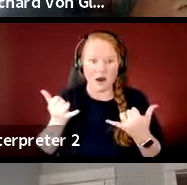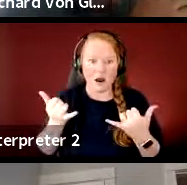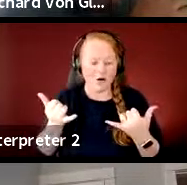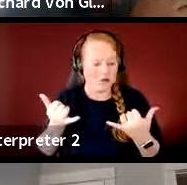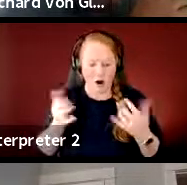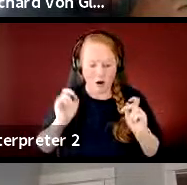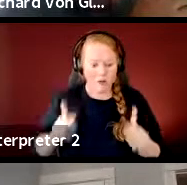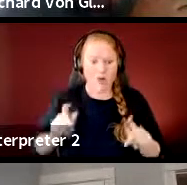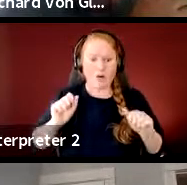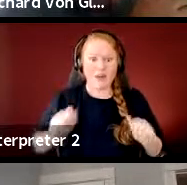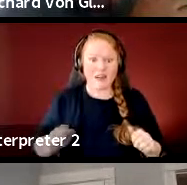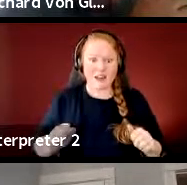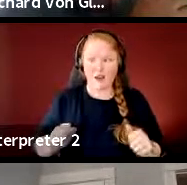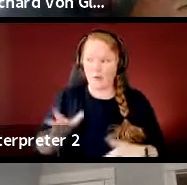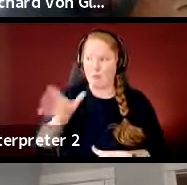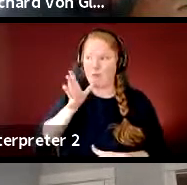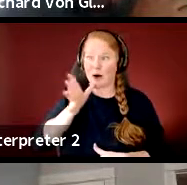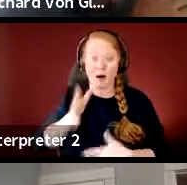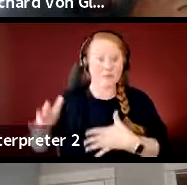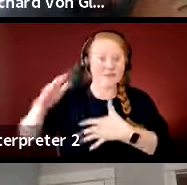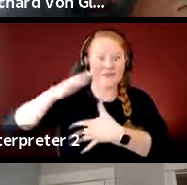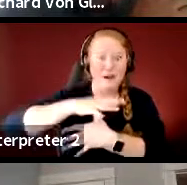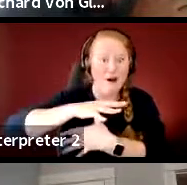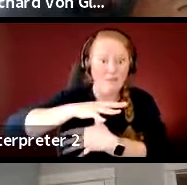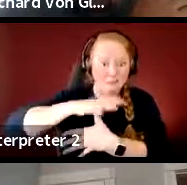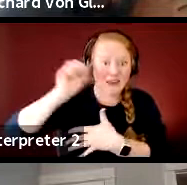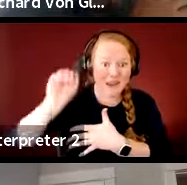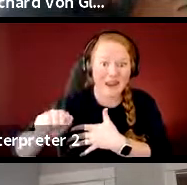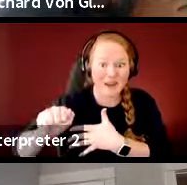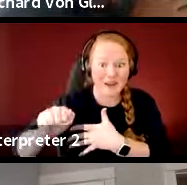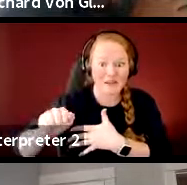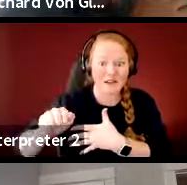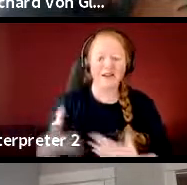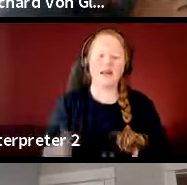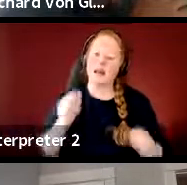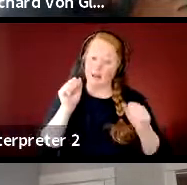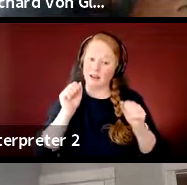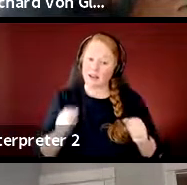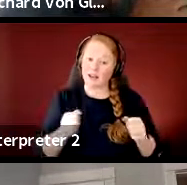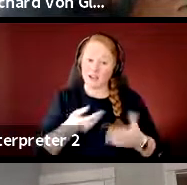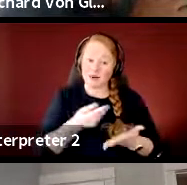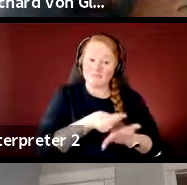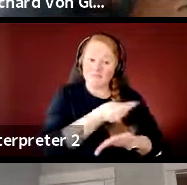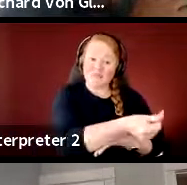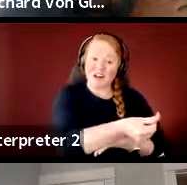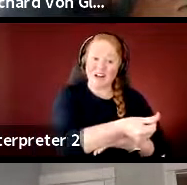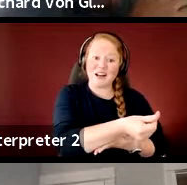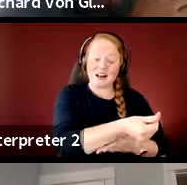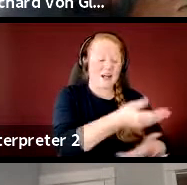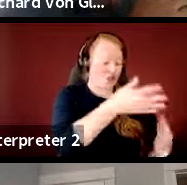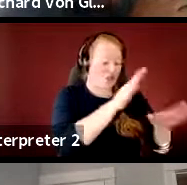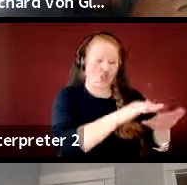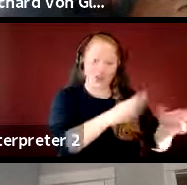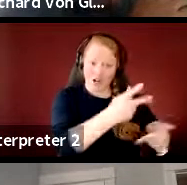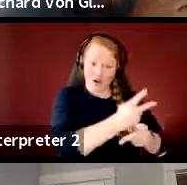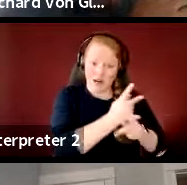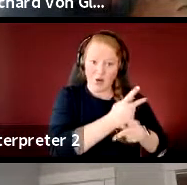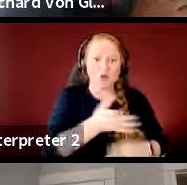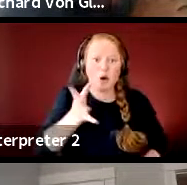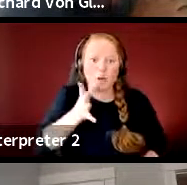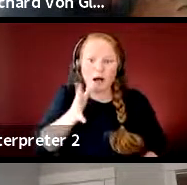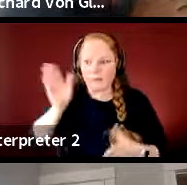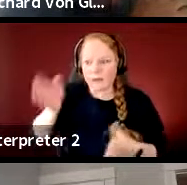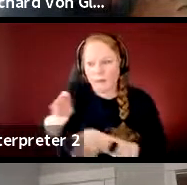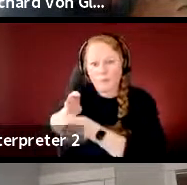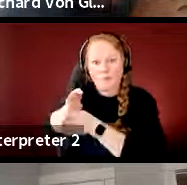with funds from the direct relief. And we can start by funding childcare so moms can work, can live out their professional